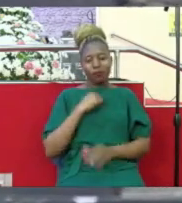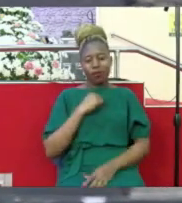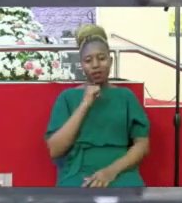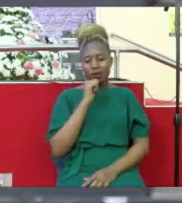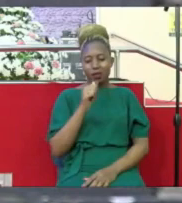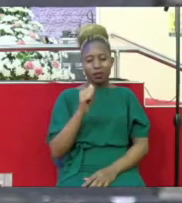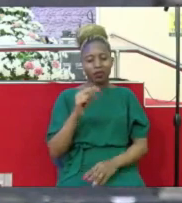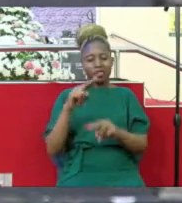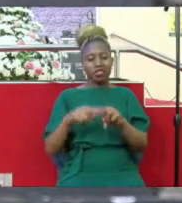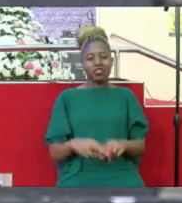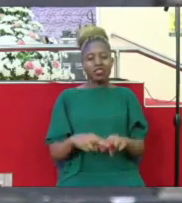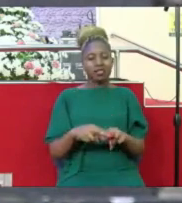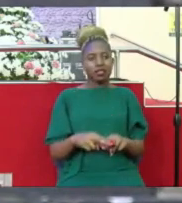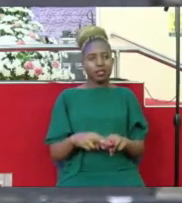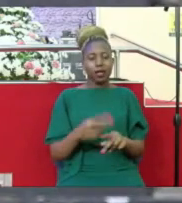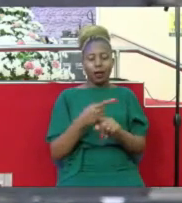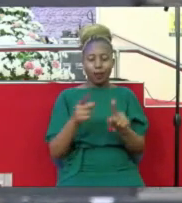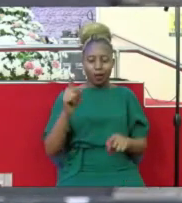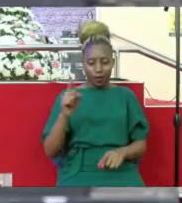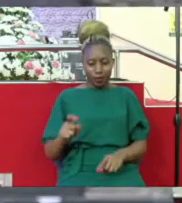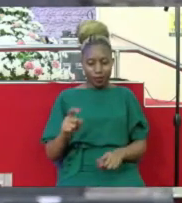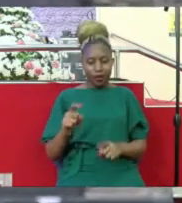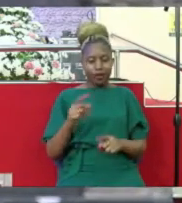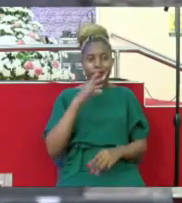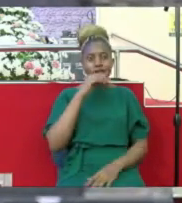I must mix it with faith.